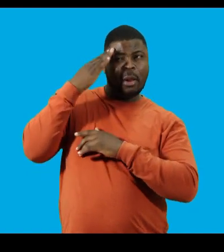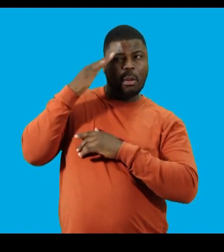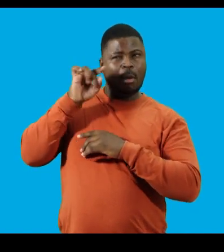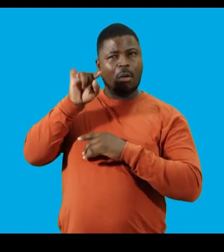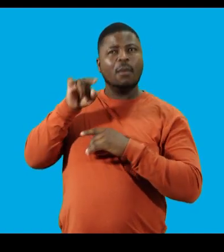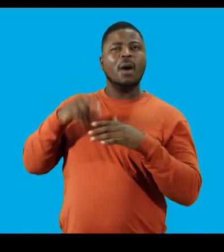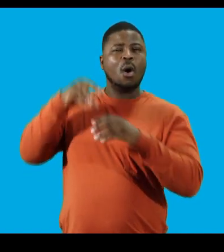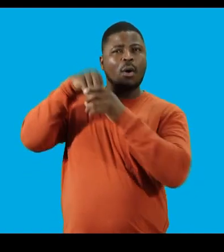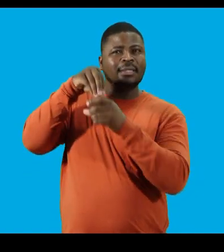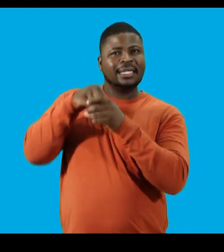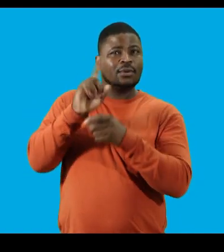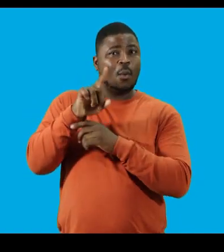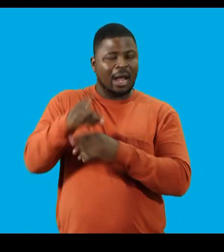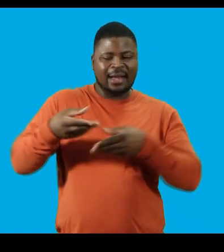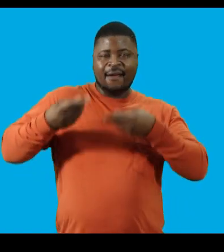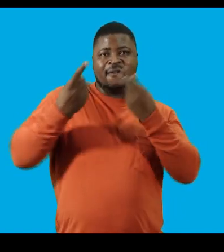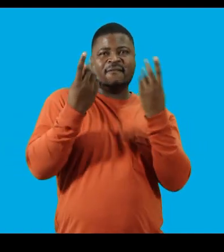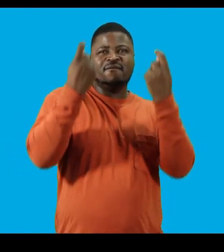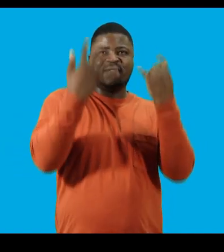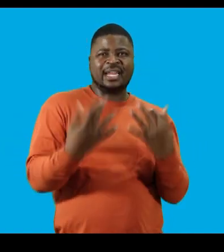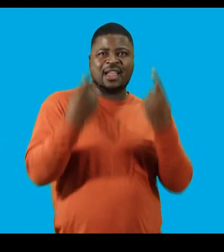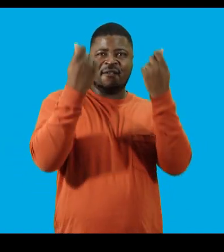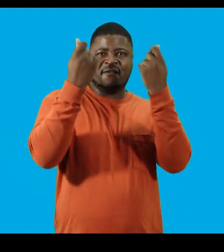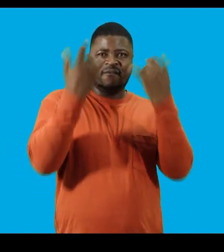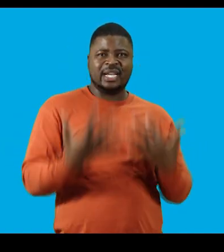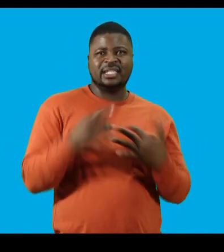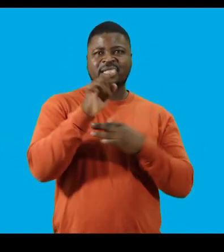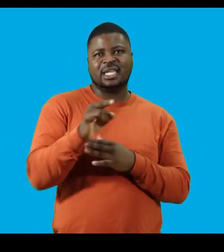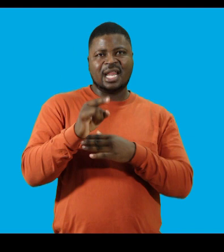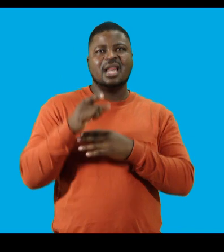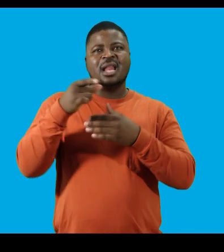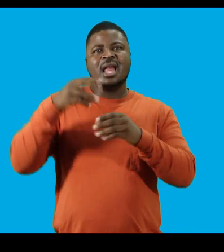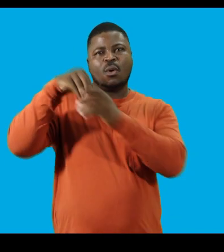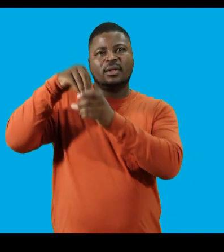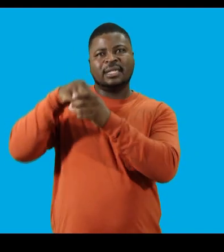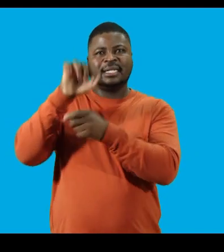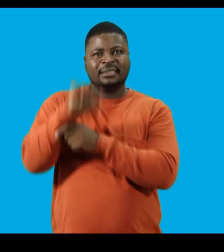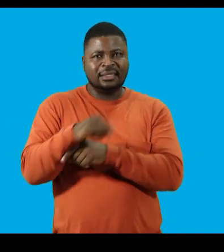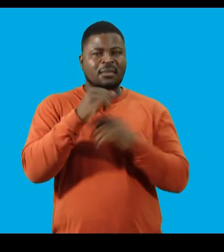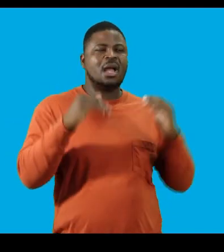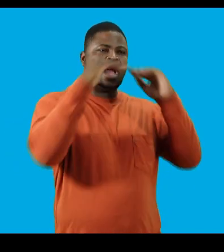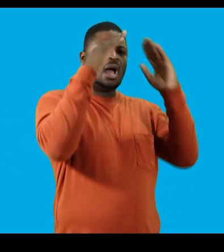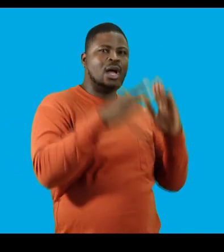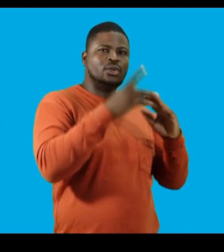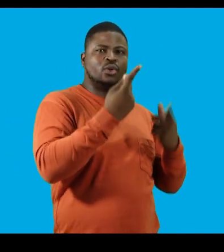familiarized with is in financial documents. It's going to be household